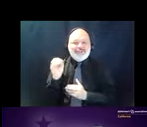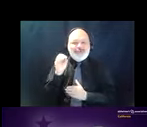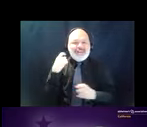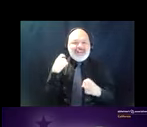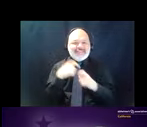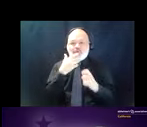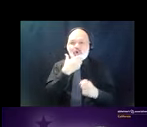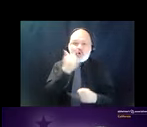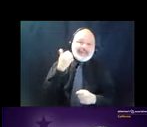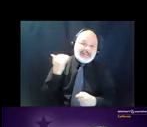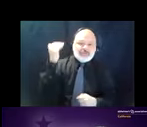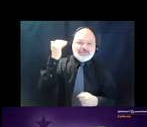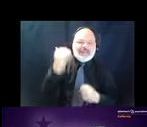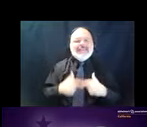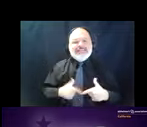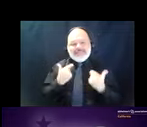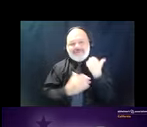older adults in poverty. Next one.